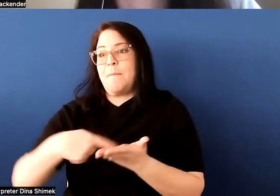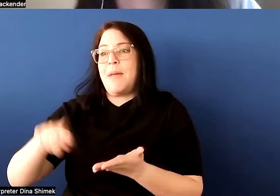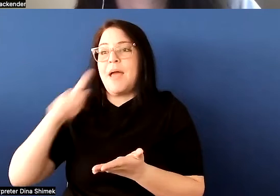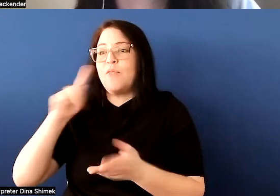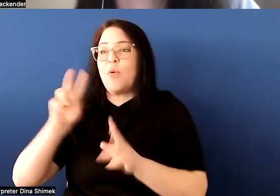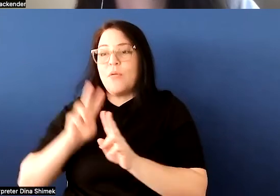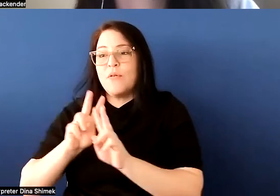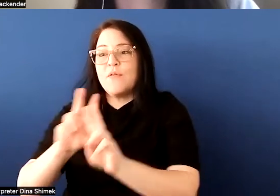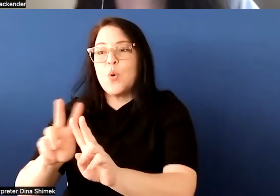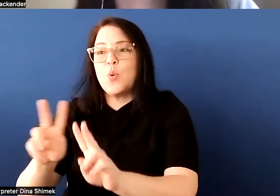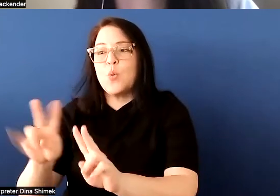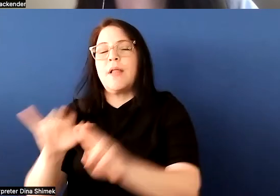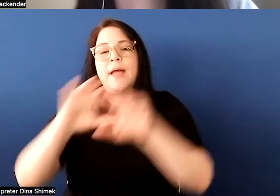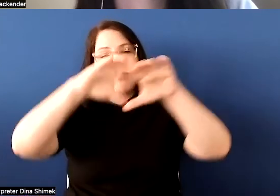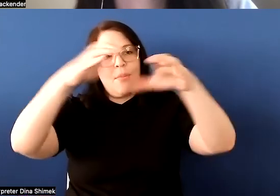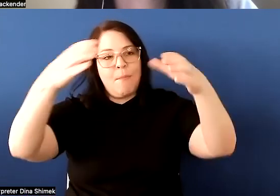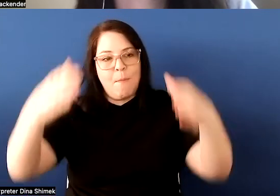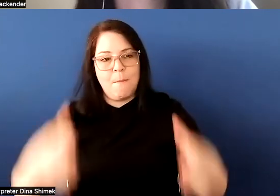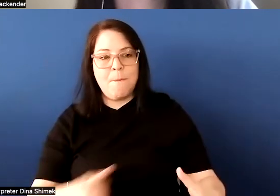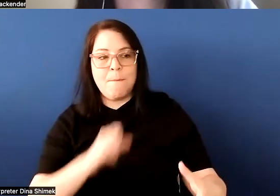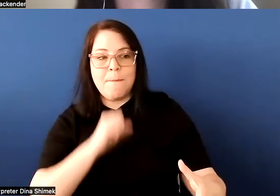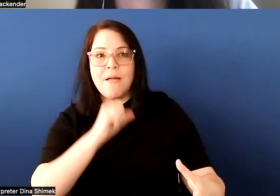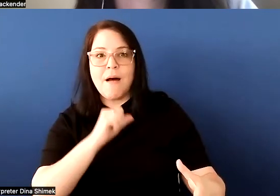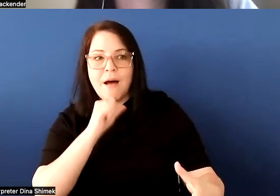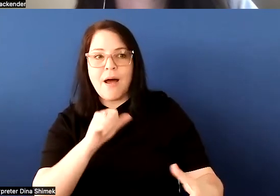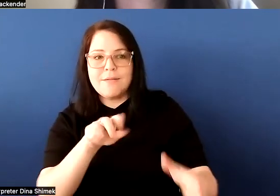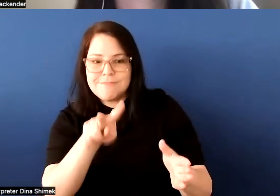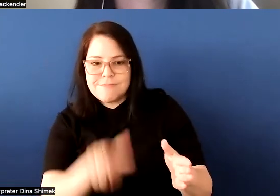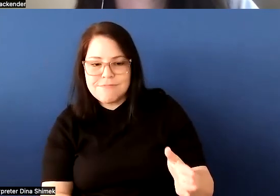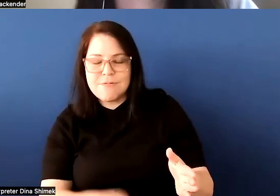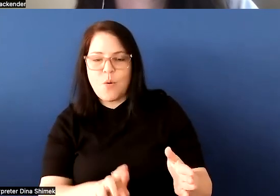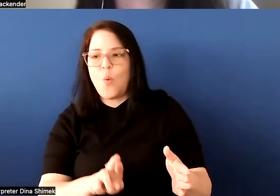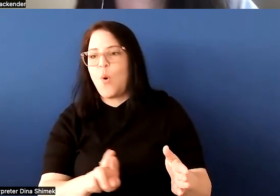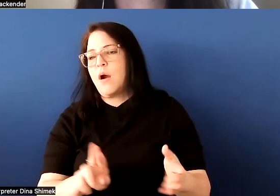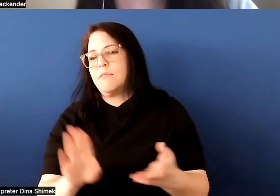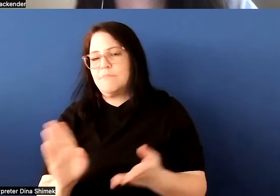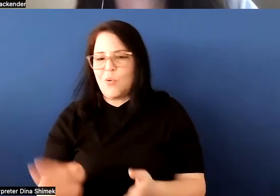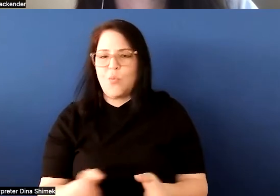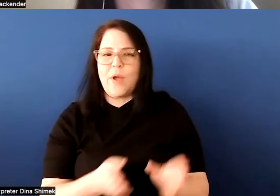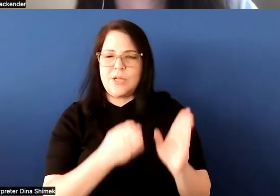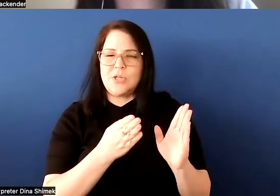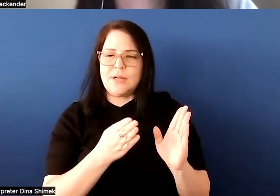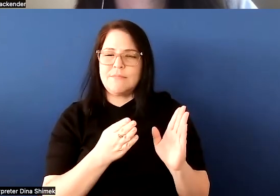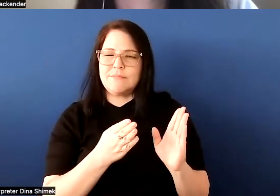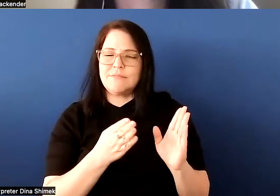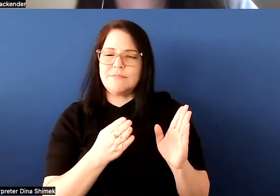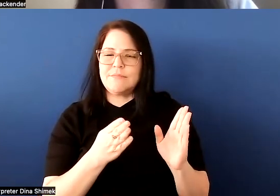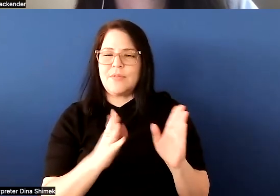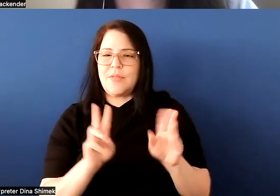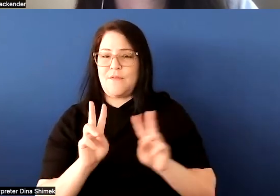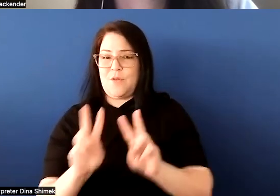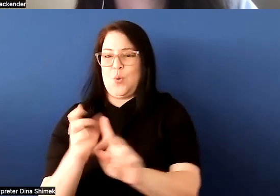a plot or setting up the arrangements for the funeral, that would be a qualified disability expense.